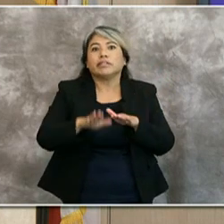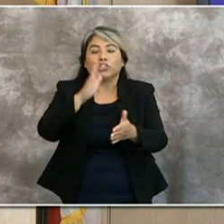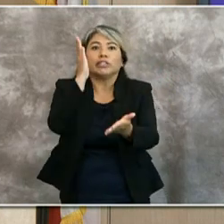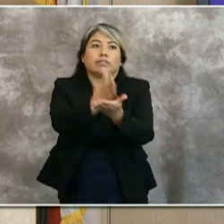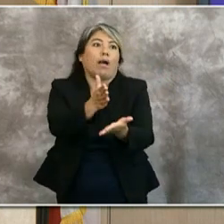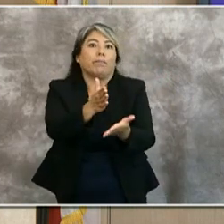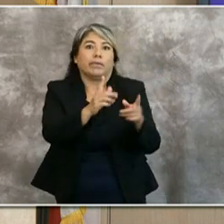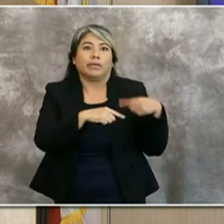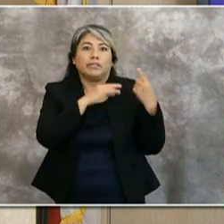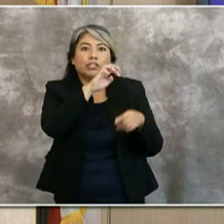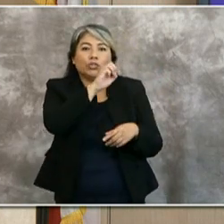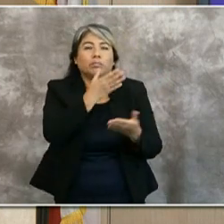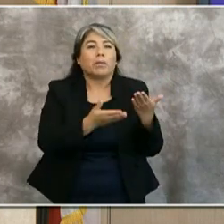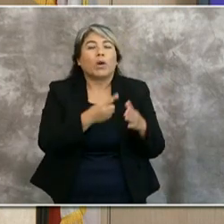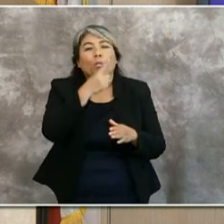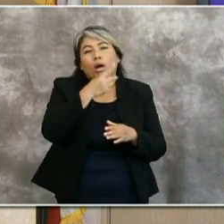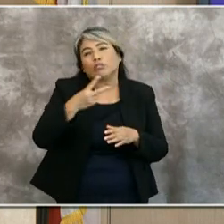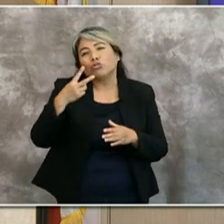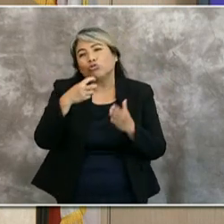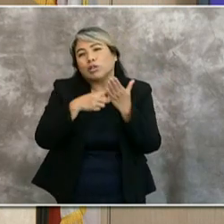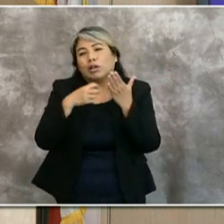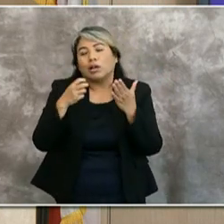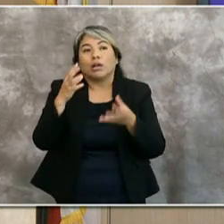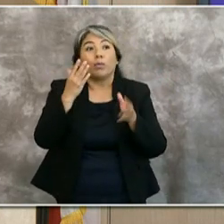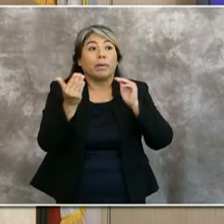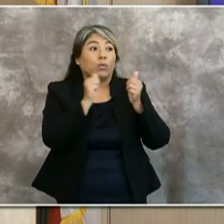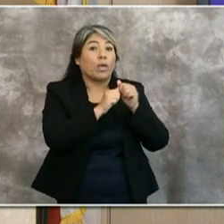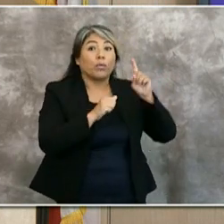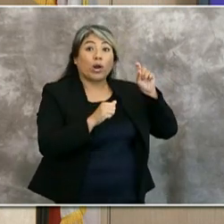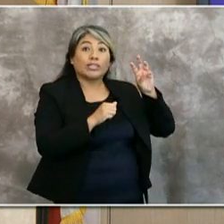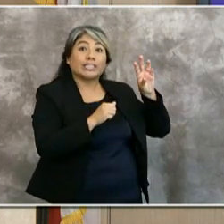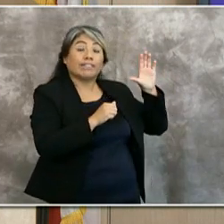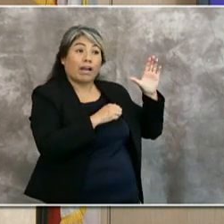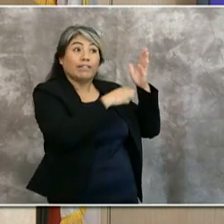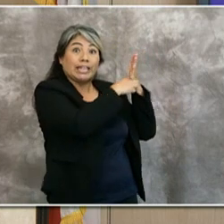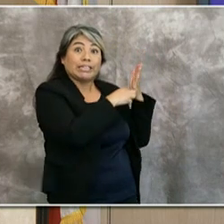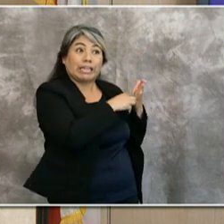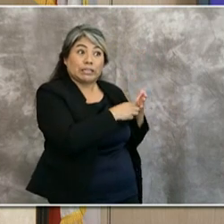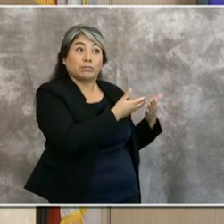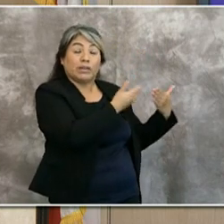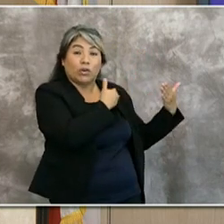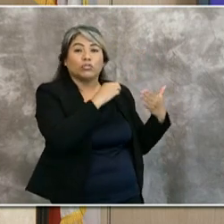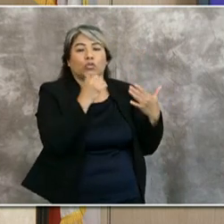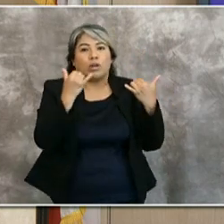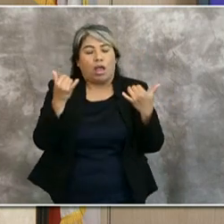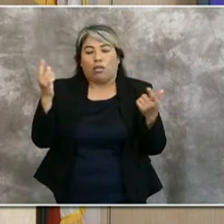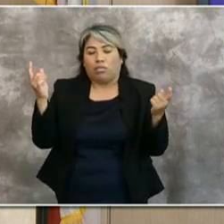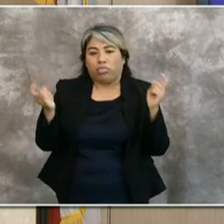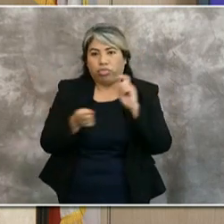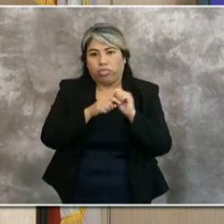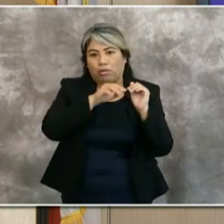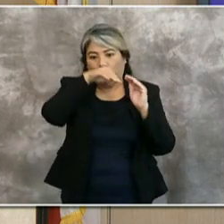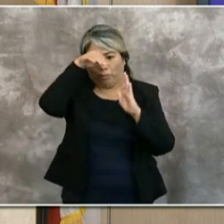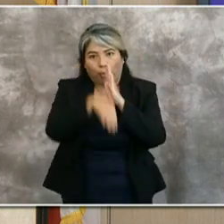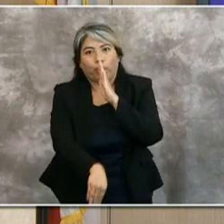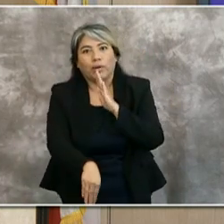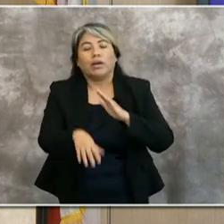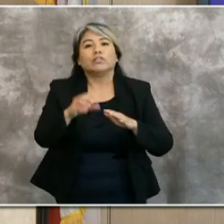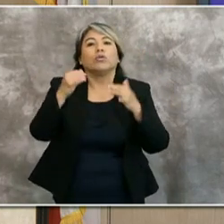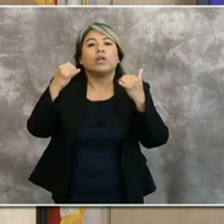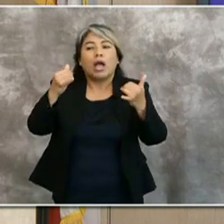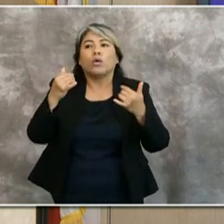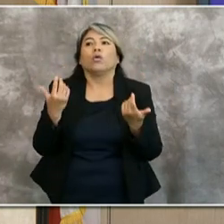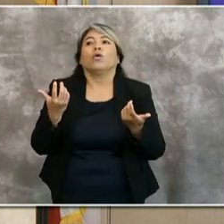was maybe 1 or 2 compared to the 165 they issued before. So the question is, are the